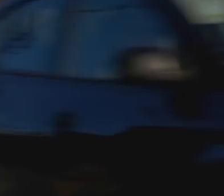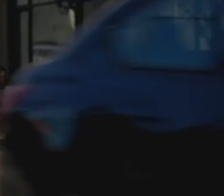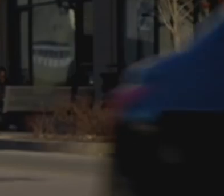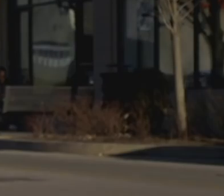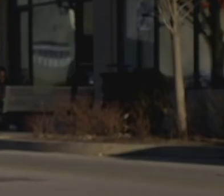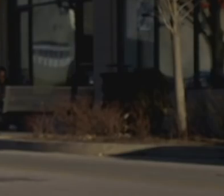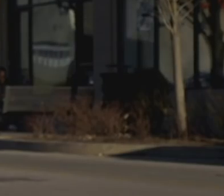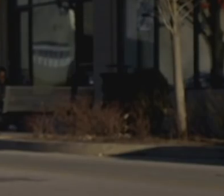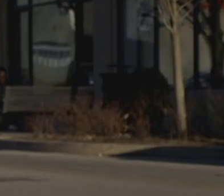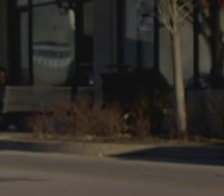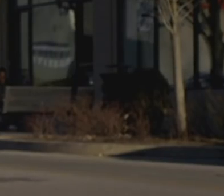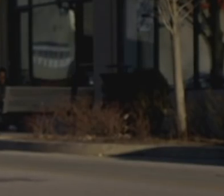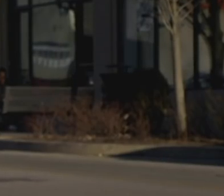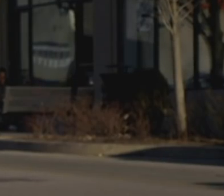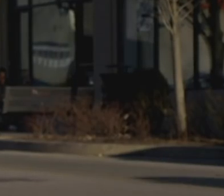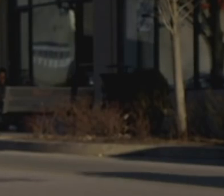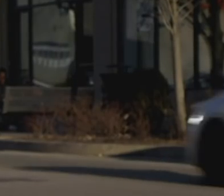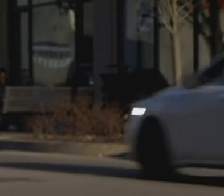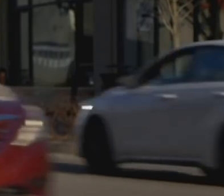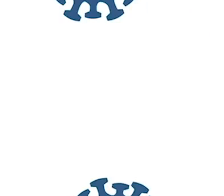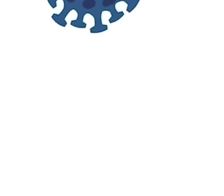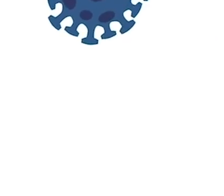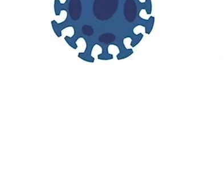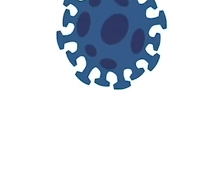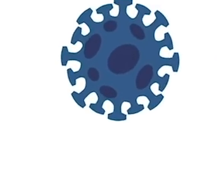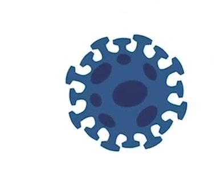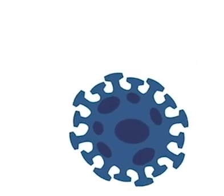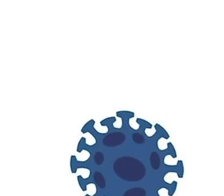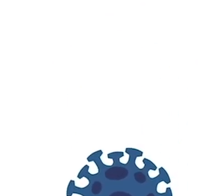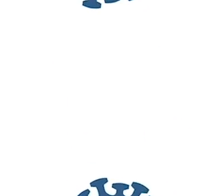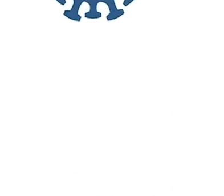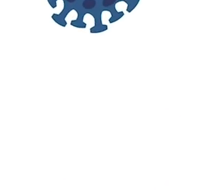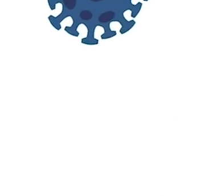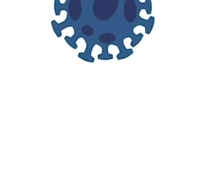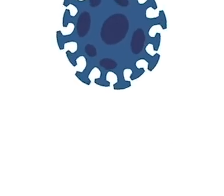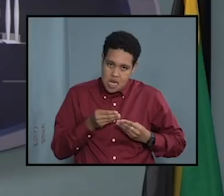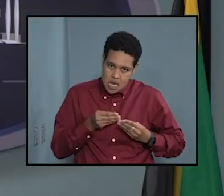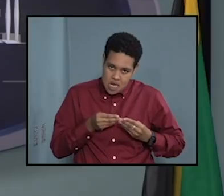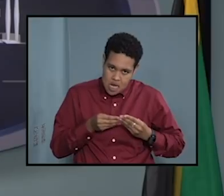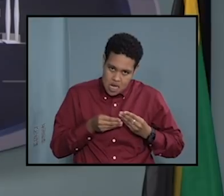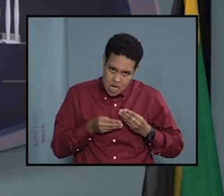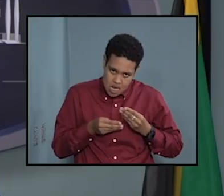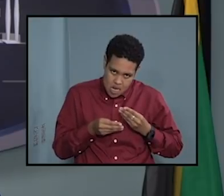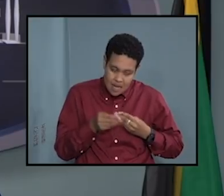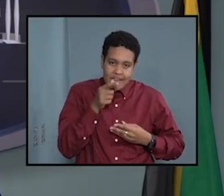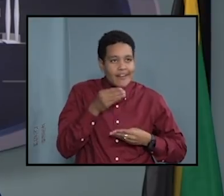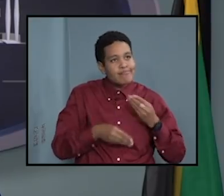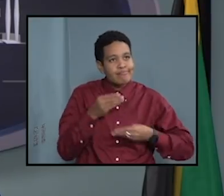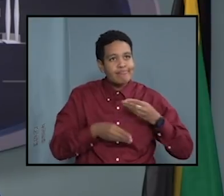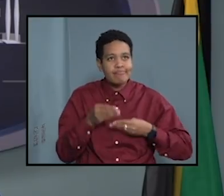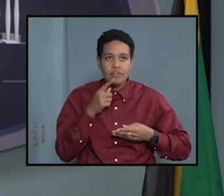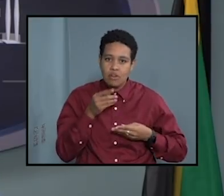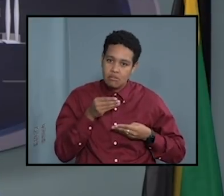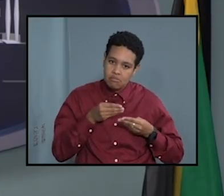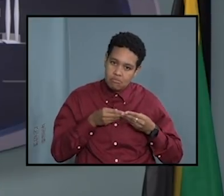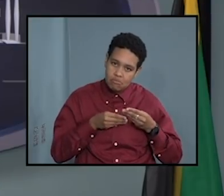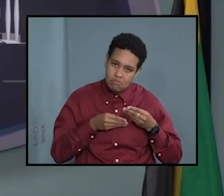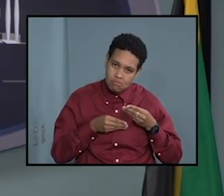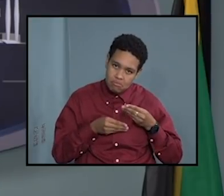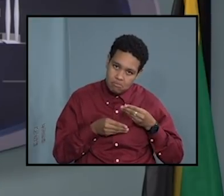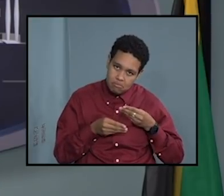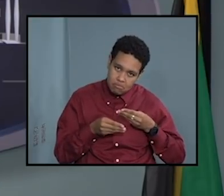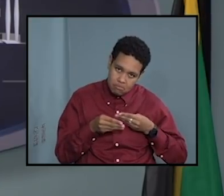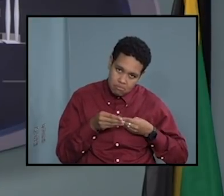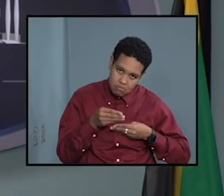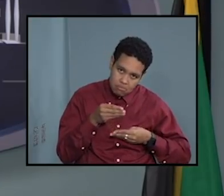which calls for social distancing as one of the best weapons to stop its spread. It means that people